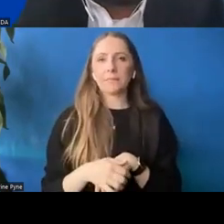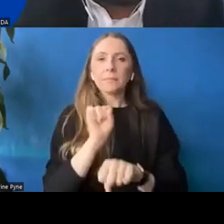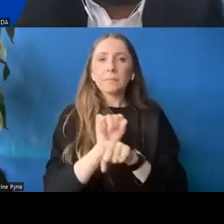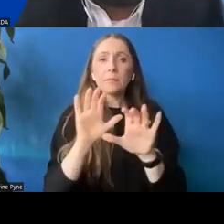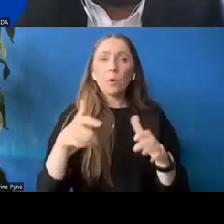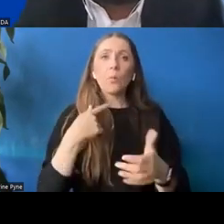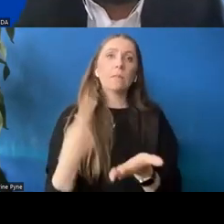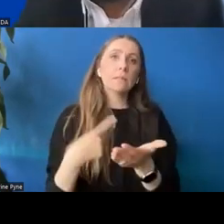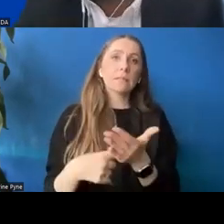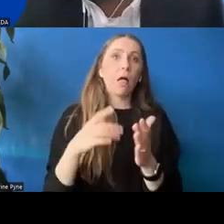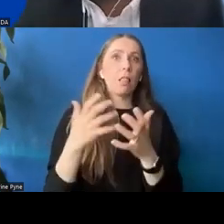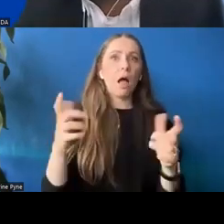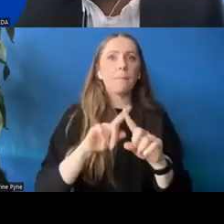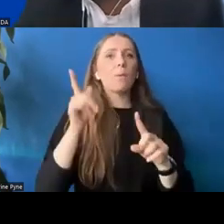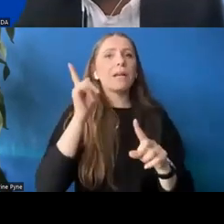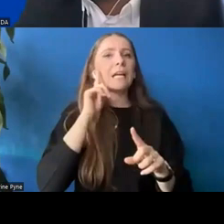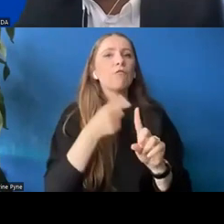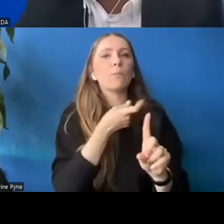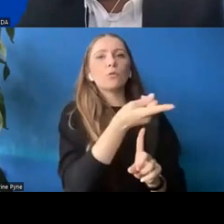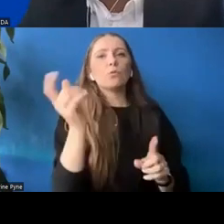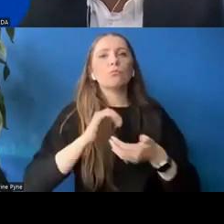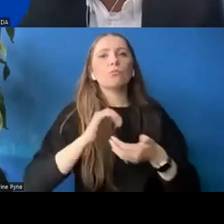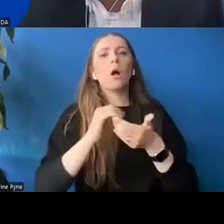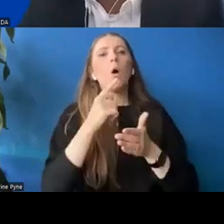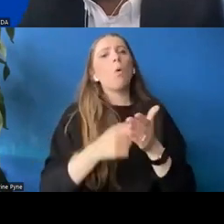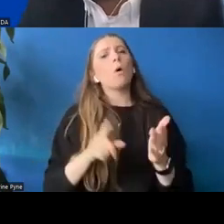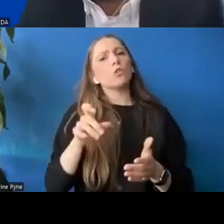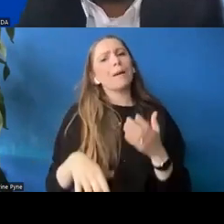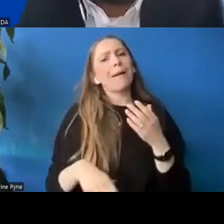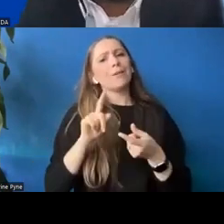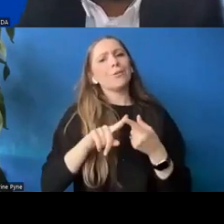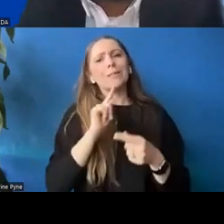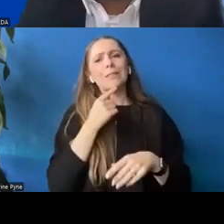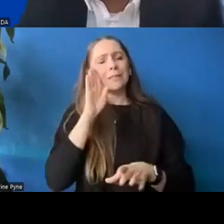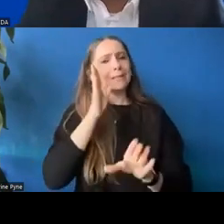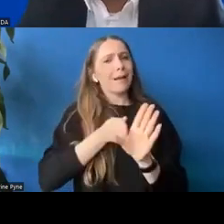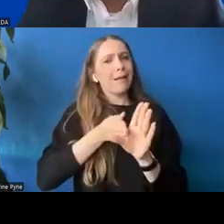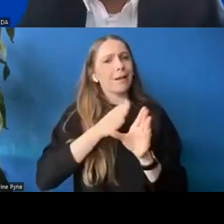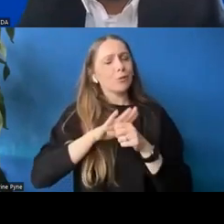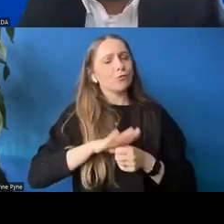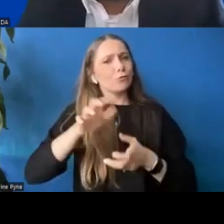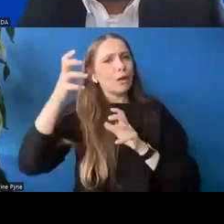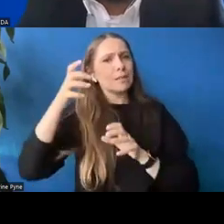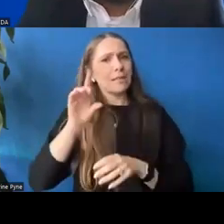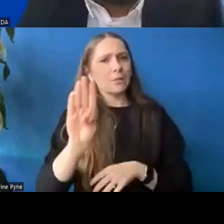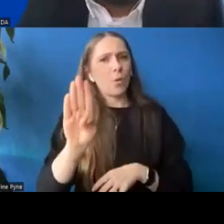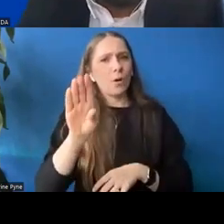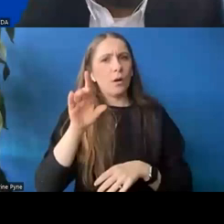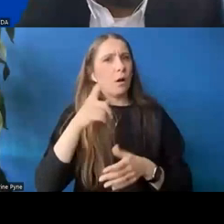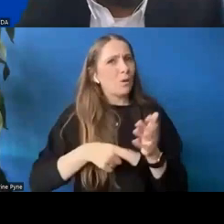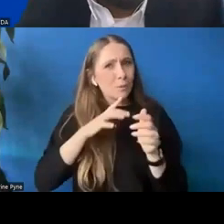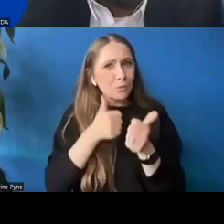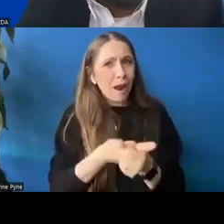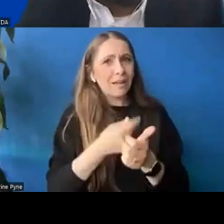bit, but I'd love to hear from the partnership about what drivers should we add to the serious psychological distress dashboard? What should we be tracking? What would